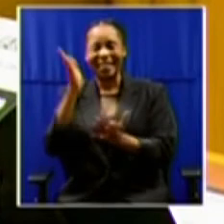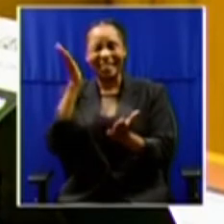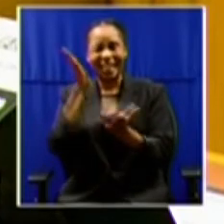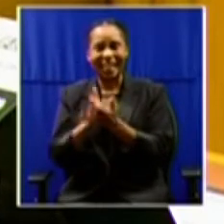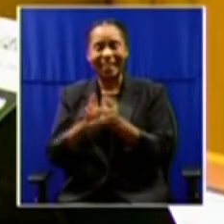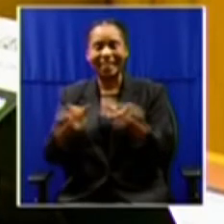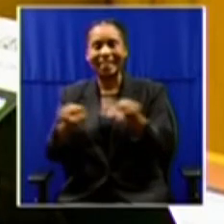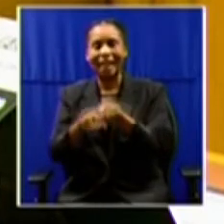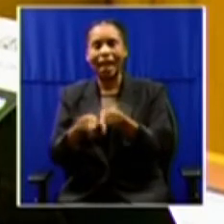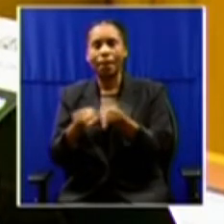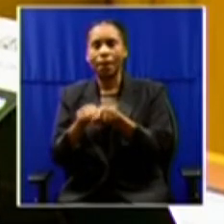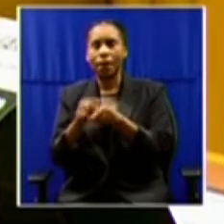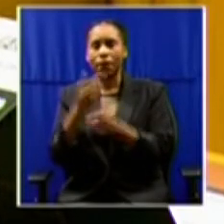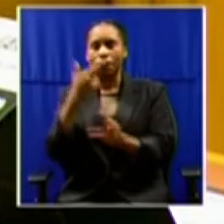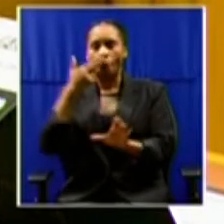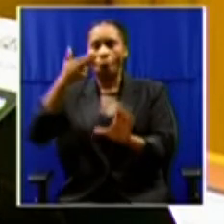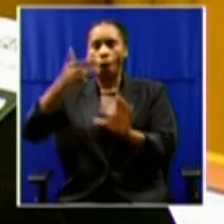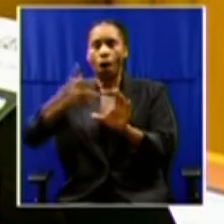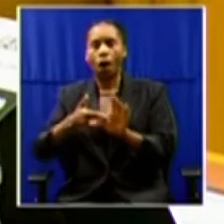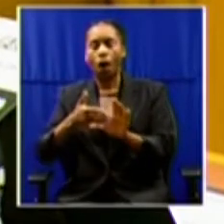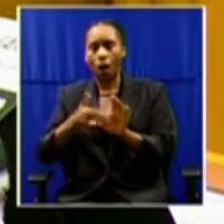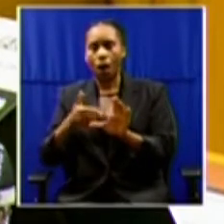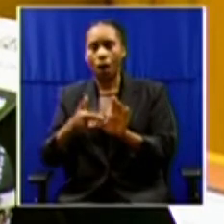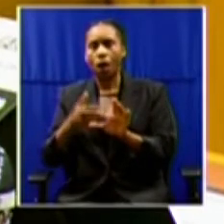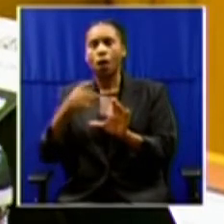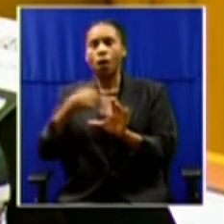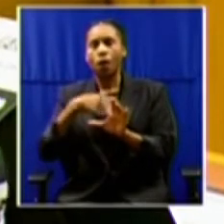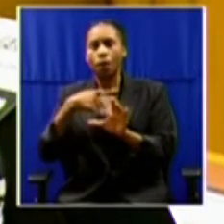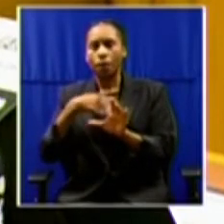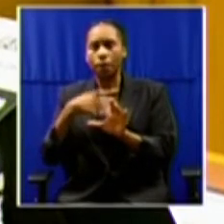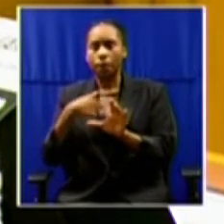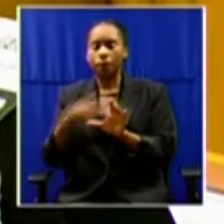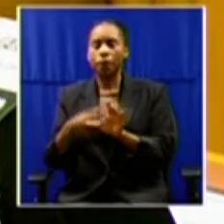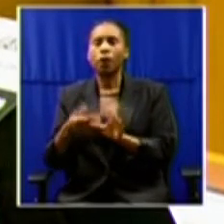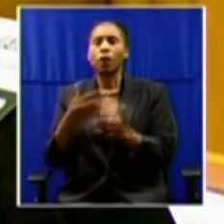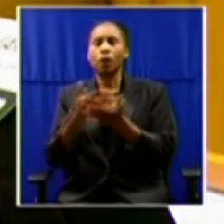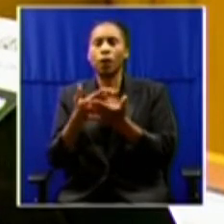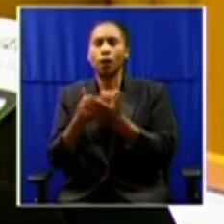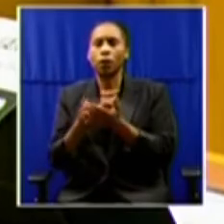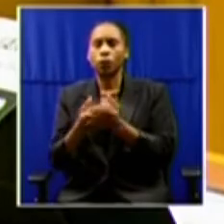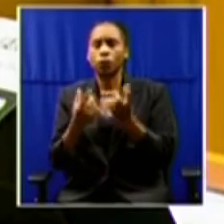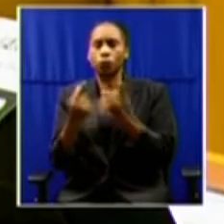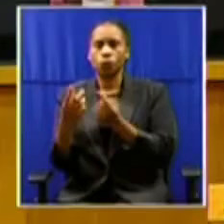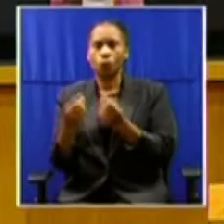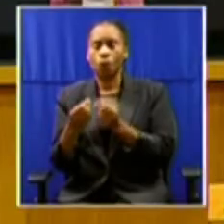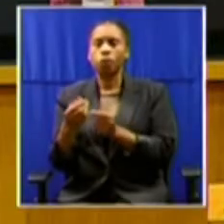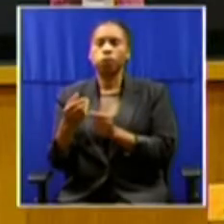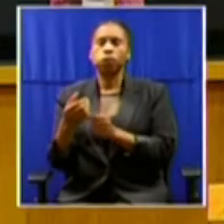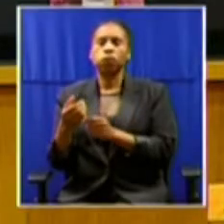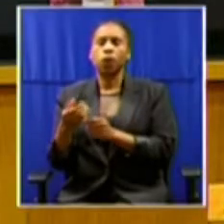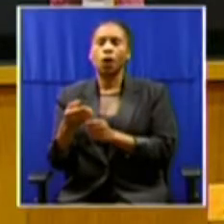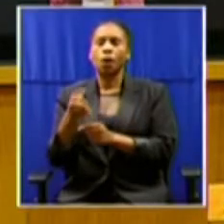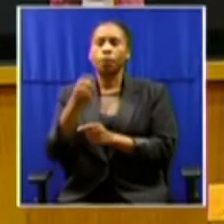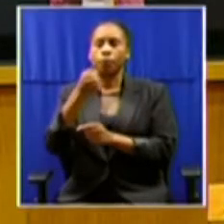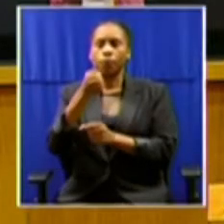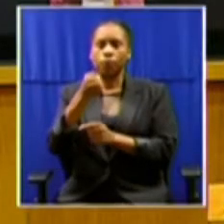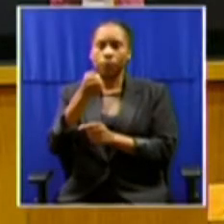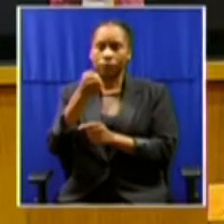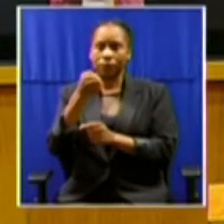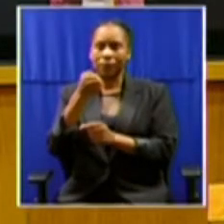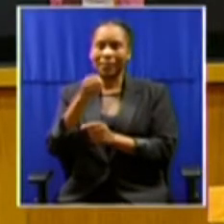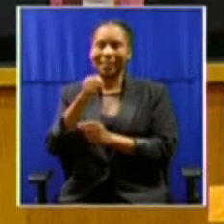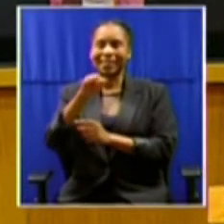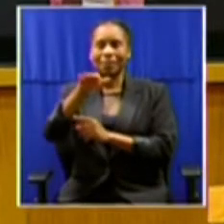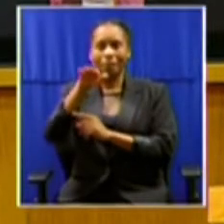same amount of fuel I would have burnt going to Zimbabwe and back. Now,